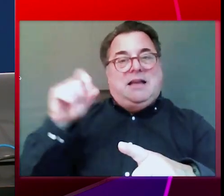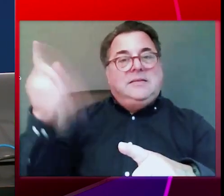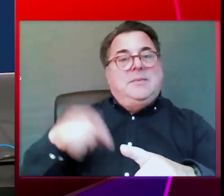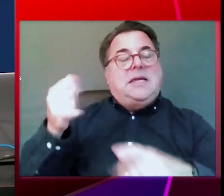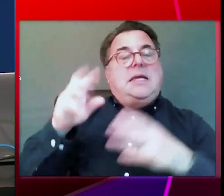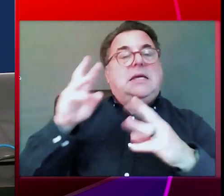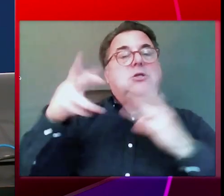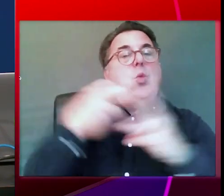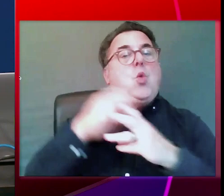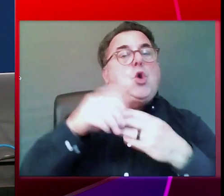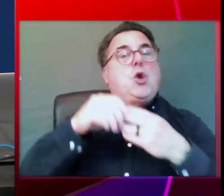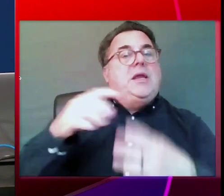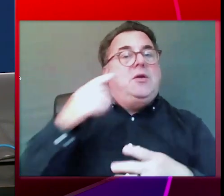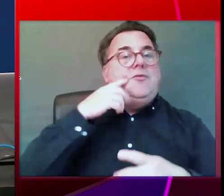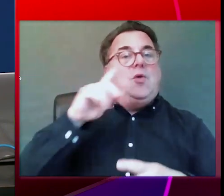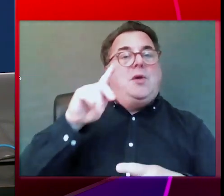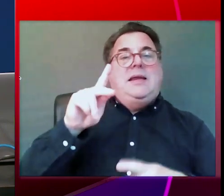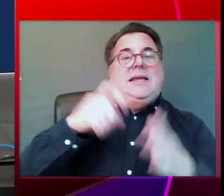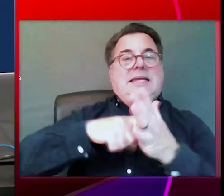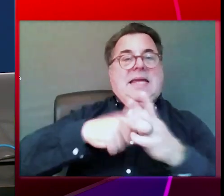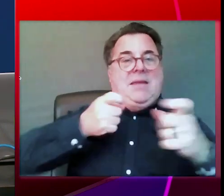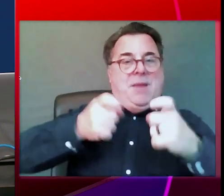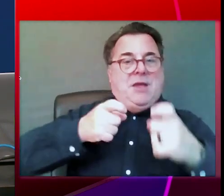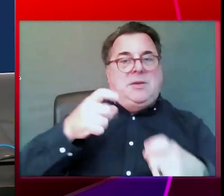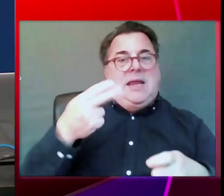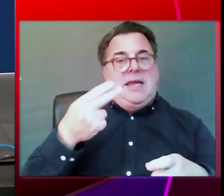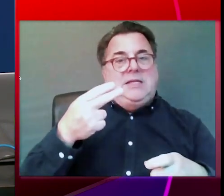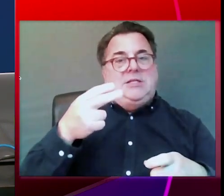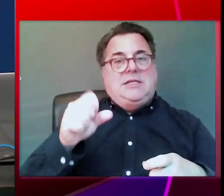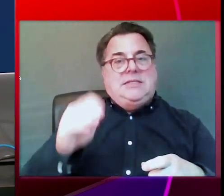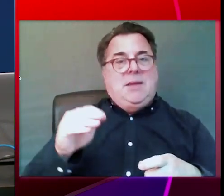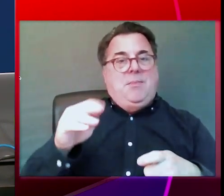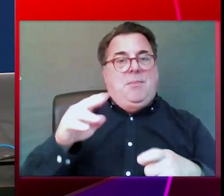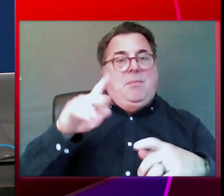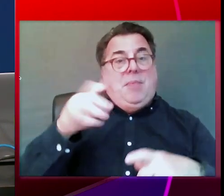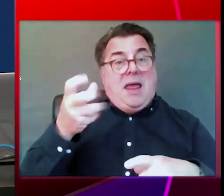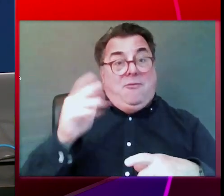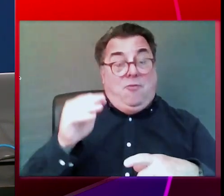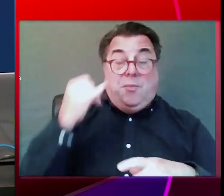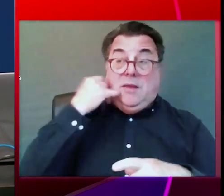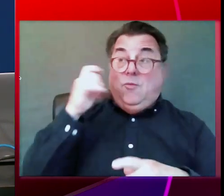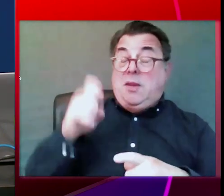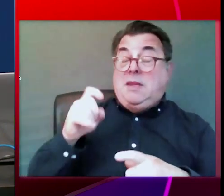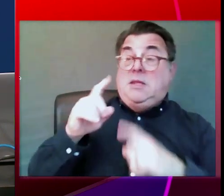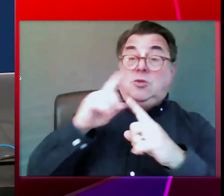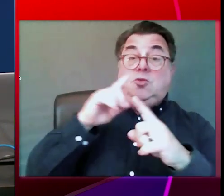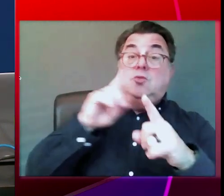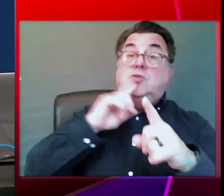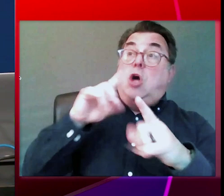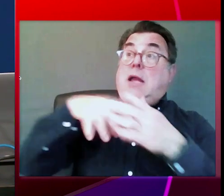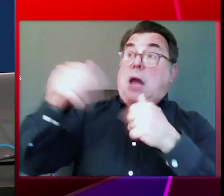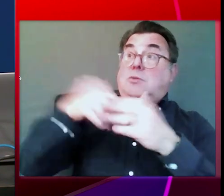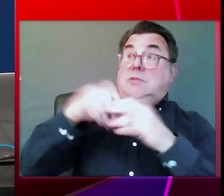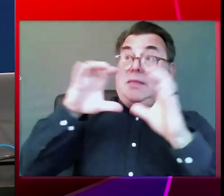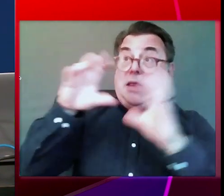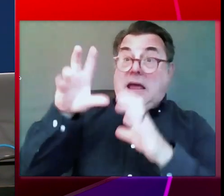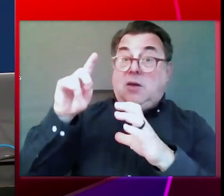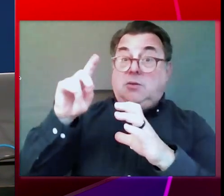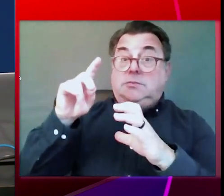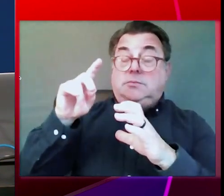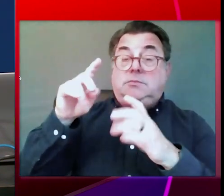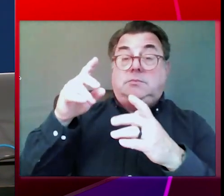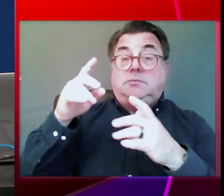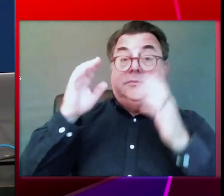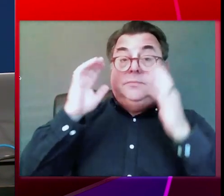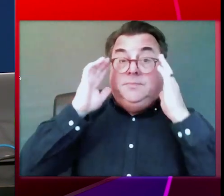in key management and HSM platforms. And so when we need to talk outside the cloud, a leading